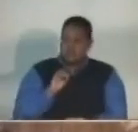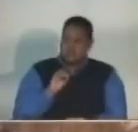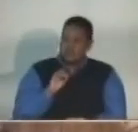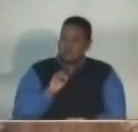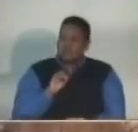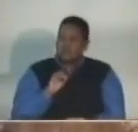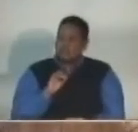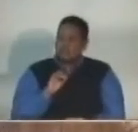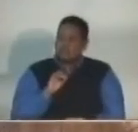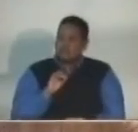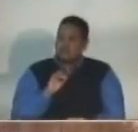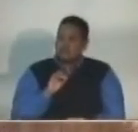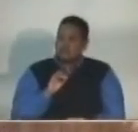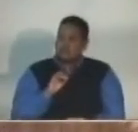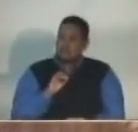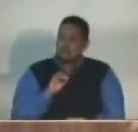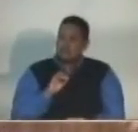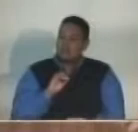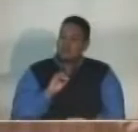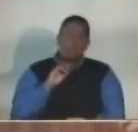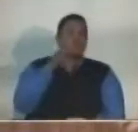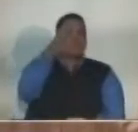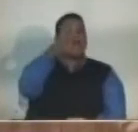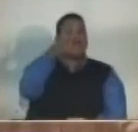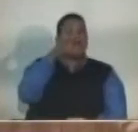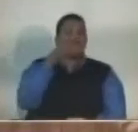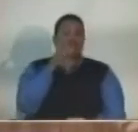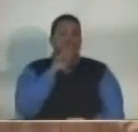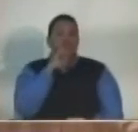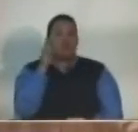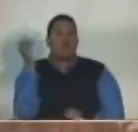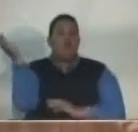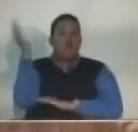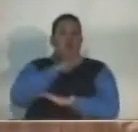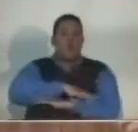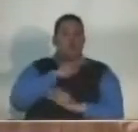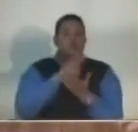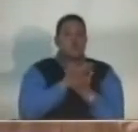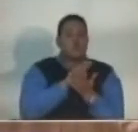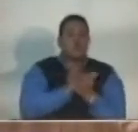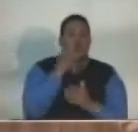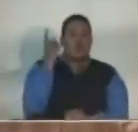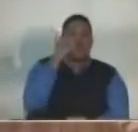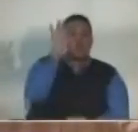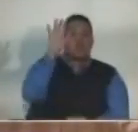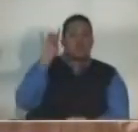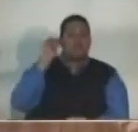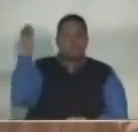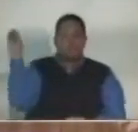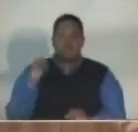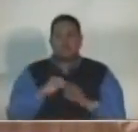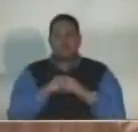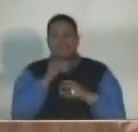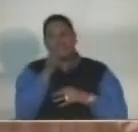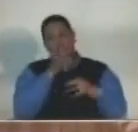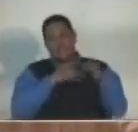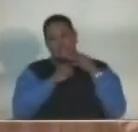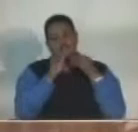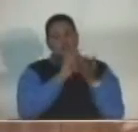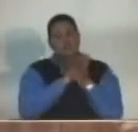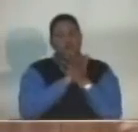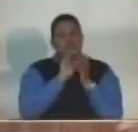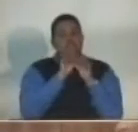was the average outcome in the traditional all-day schools, and only 58% in the SHIFT schools, indicating